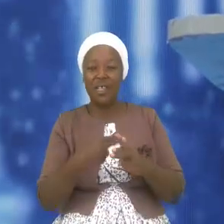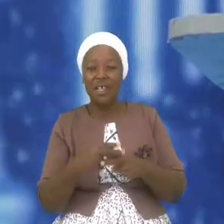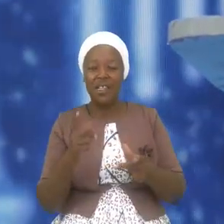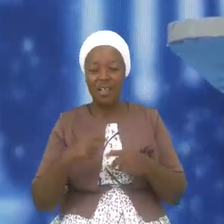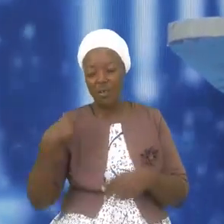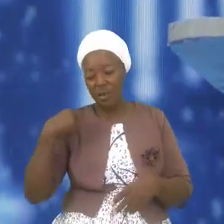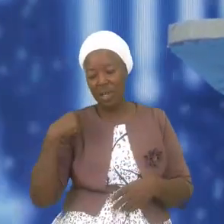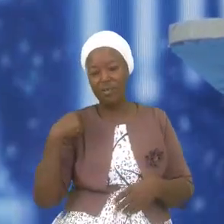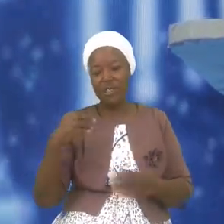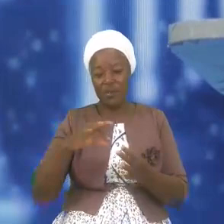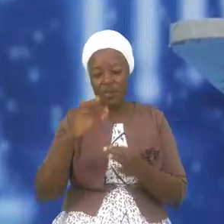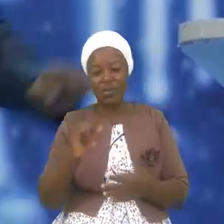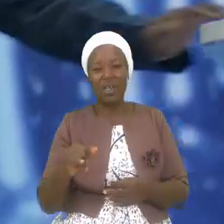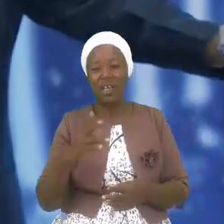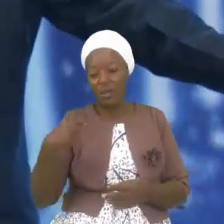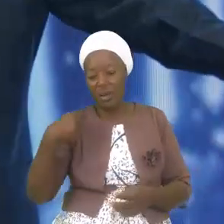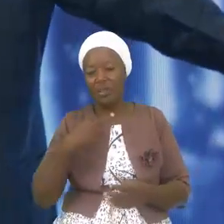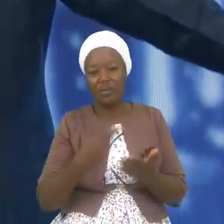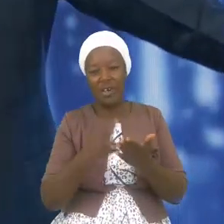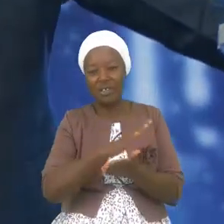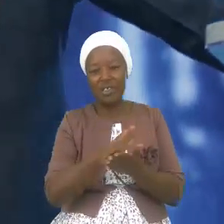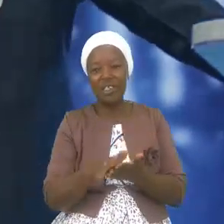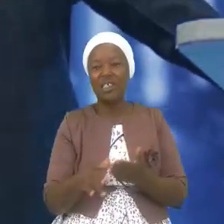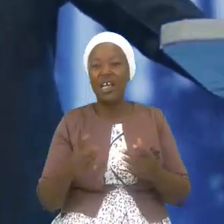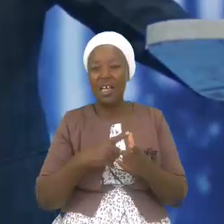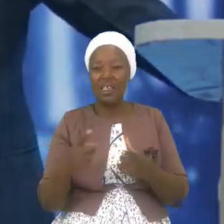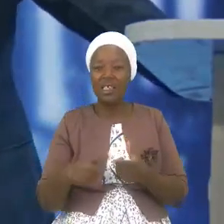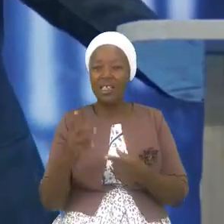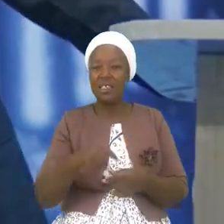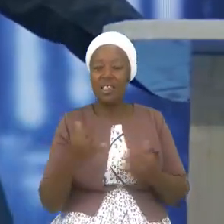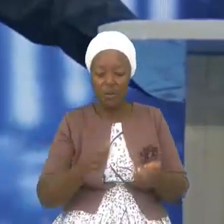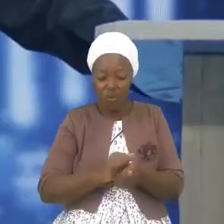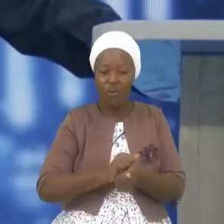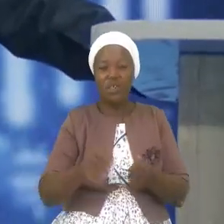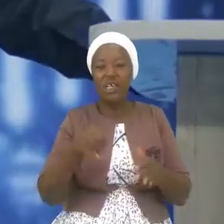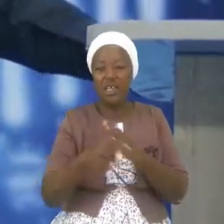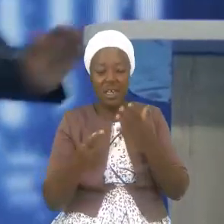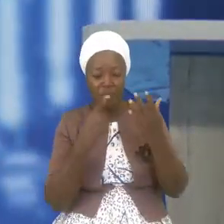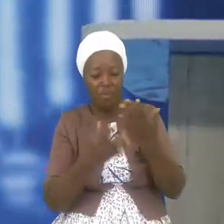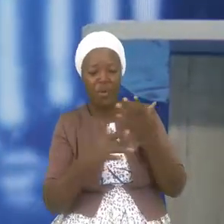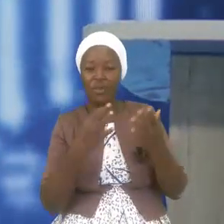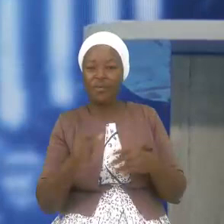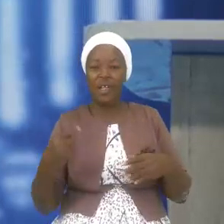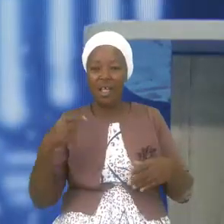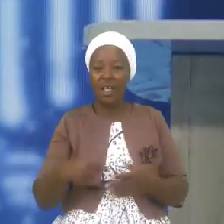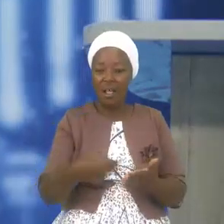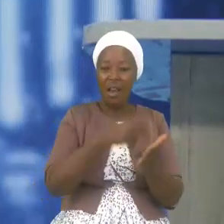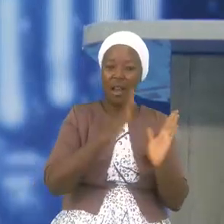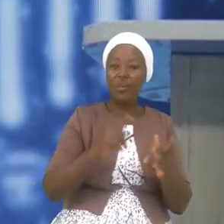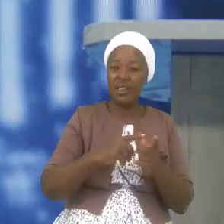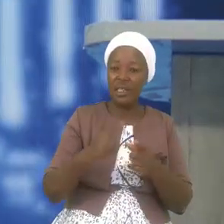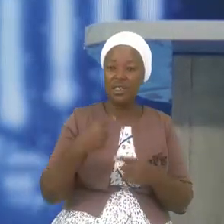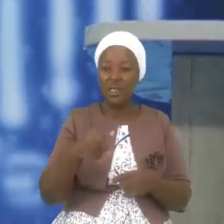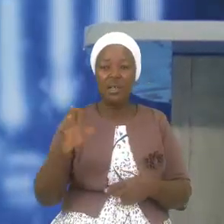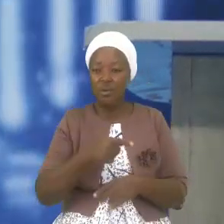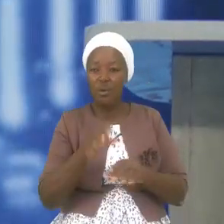in the blood of the Lamb. And then he says, they will walk with me in white. They are worthy.